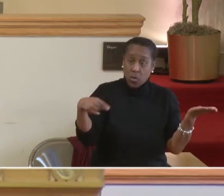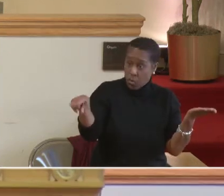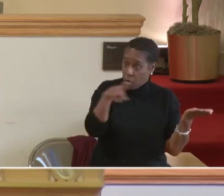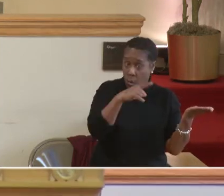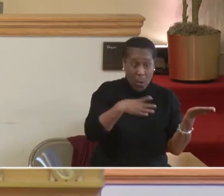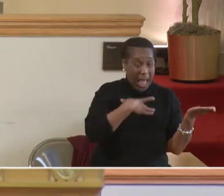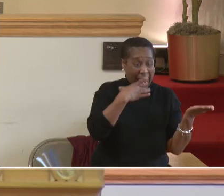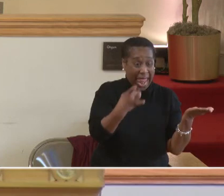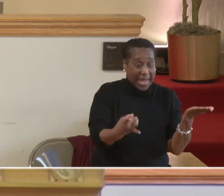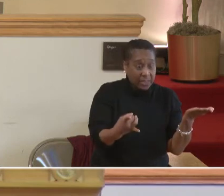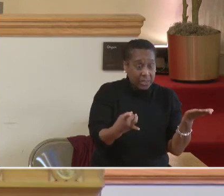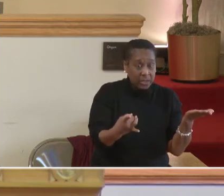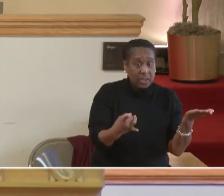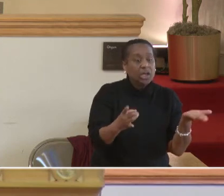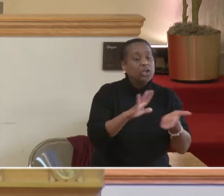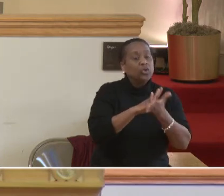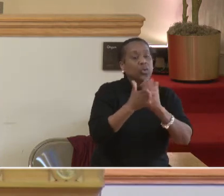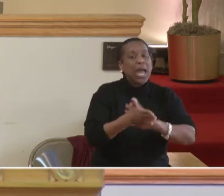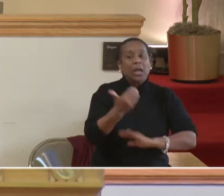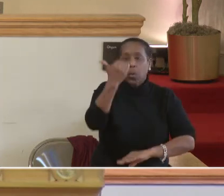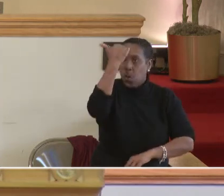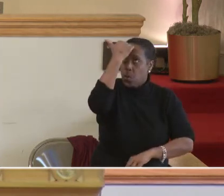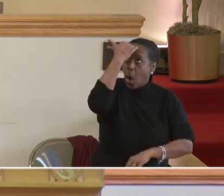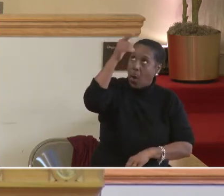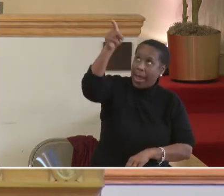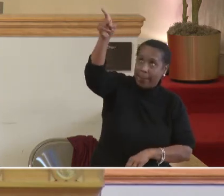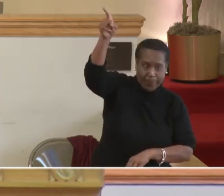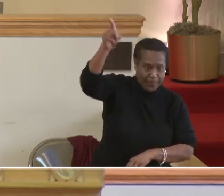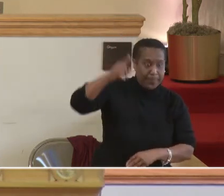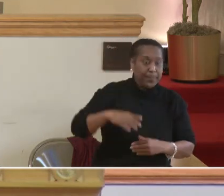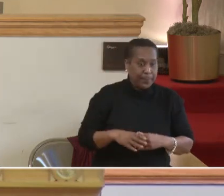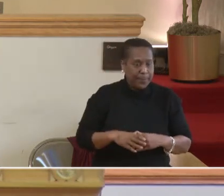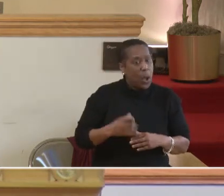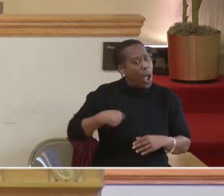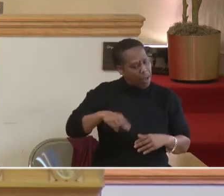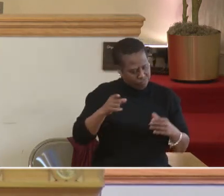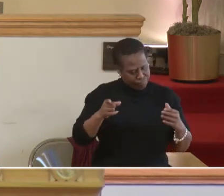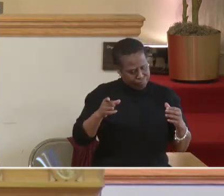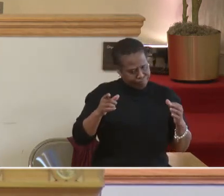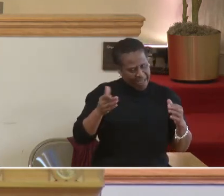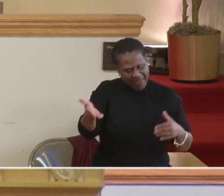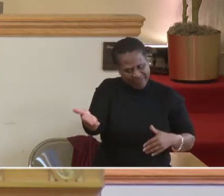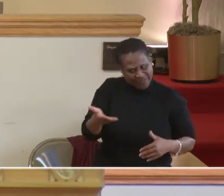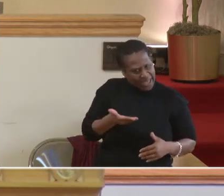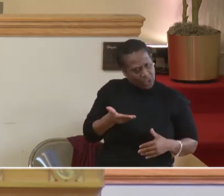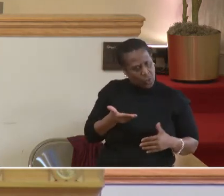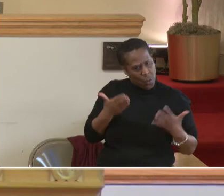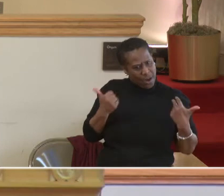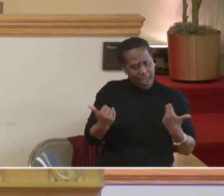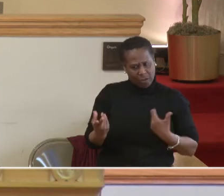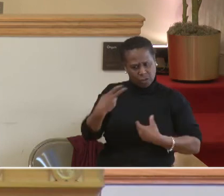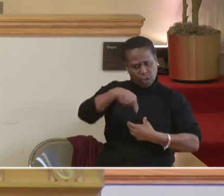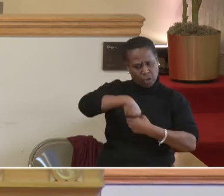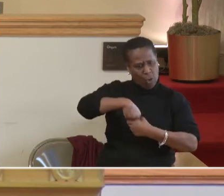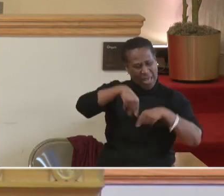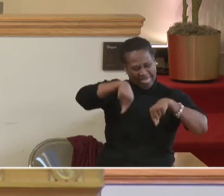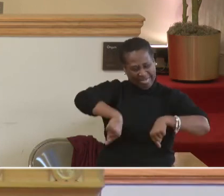like to get to know him, we invite you to become a part of this